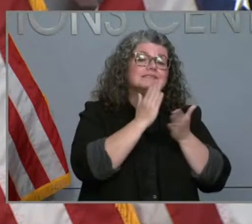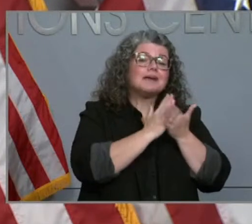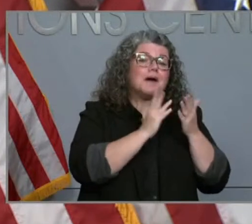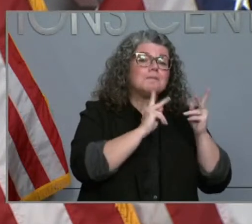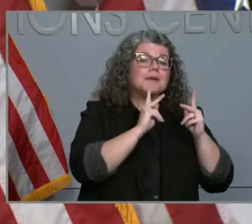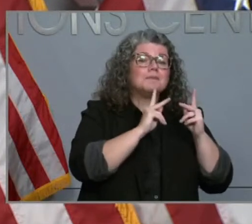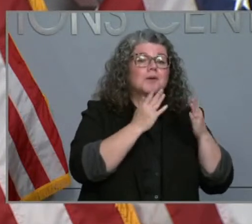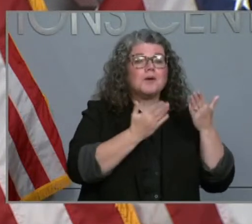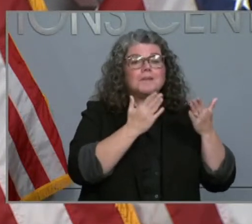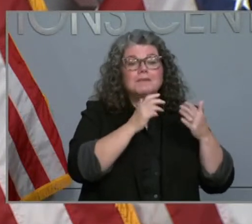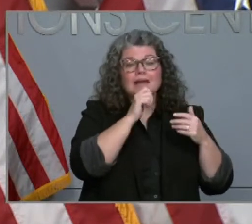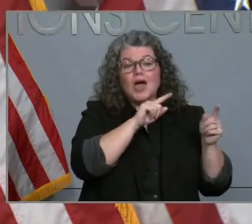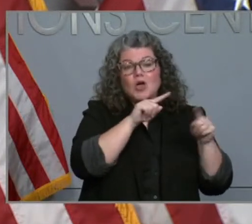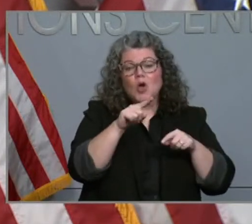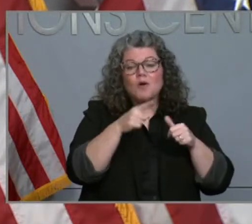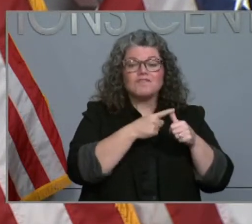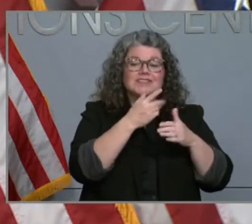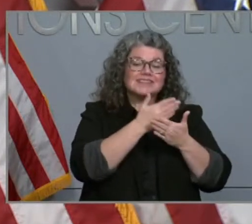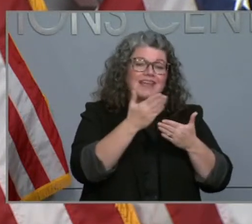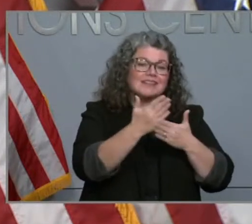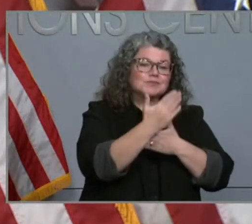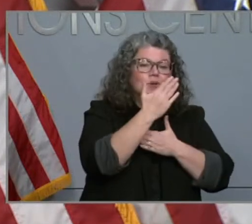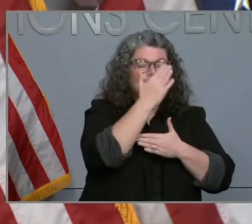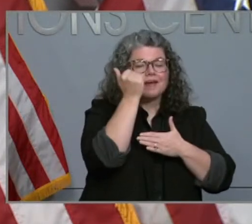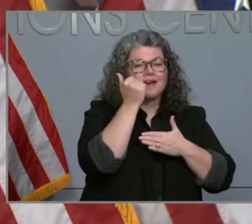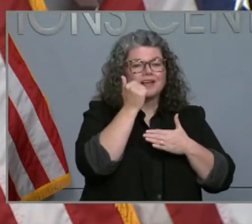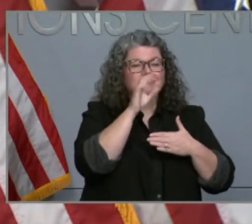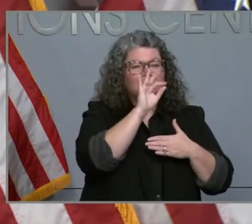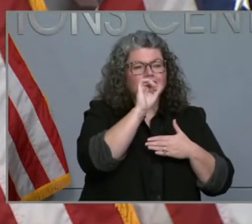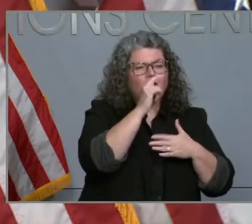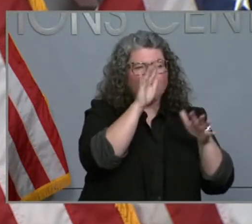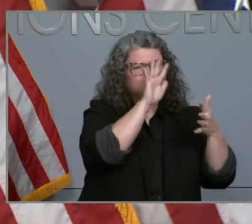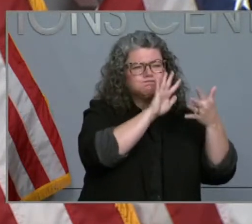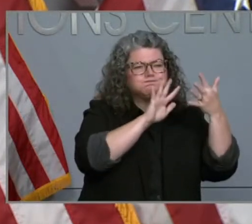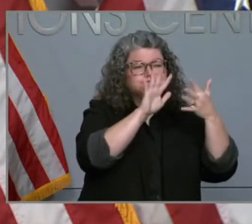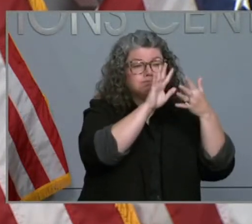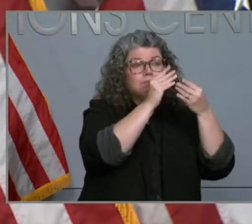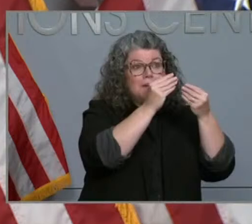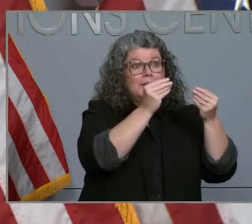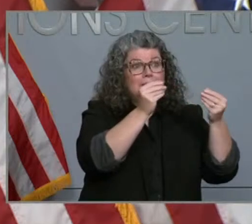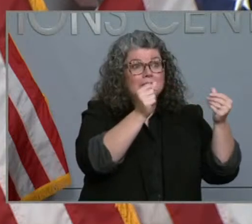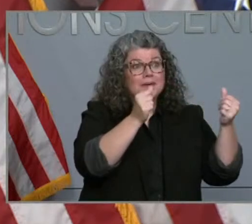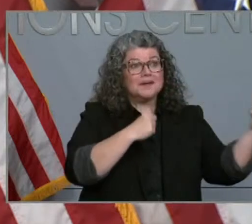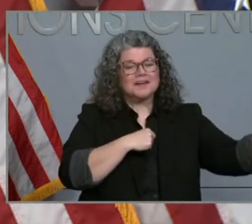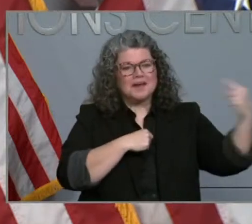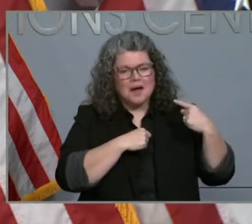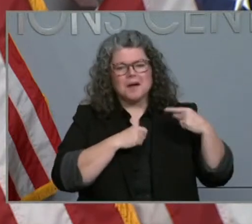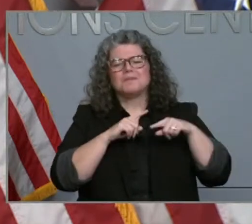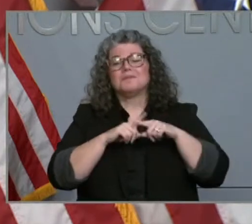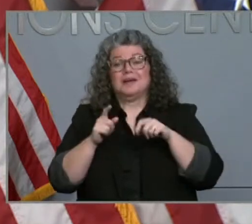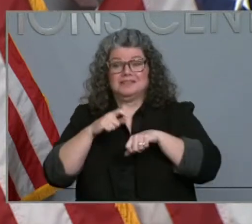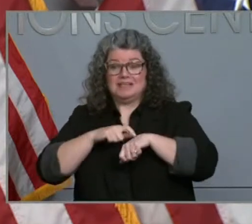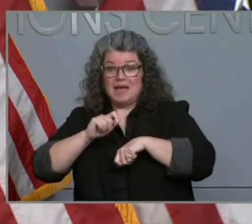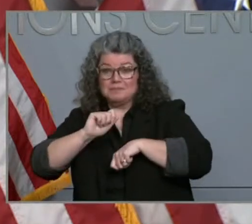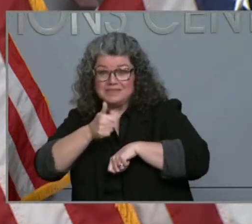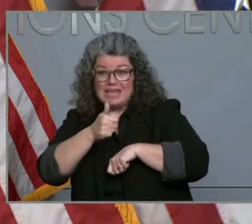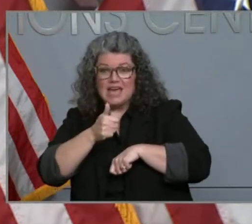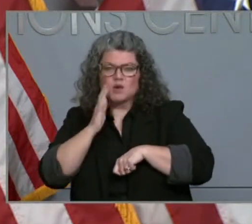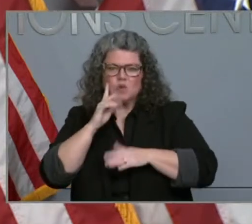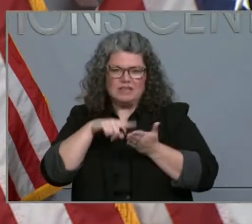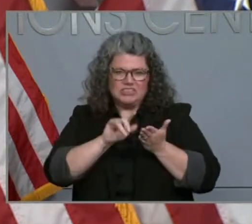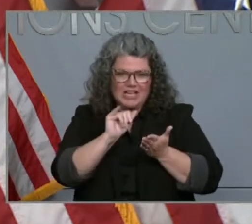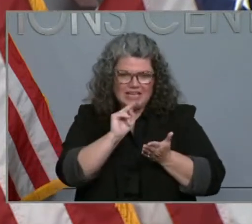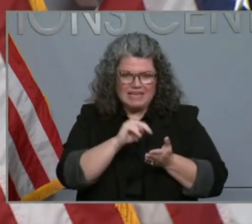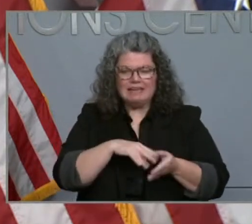the polls first thing this morning. But I think as the day continues and we do 10 o'clock checks and a 4 o'clock